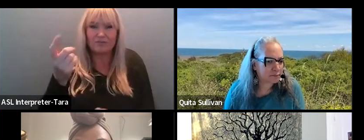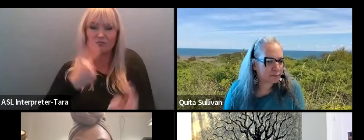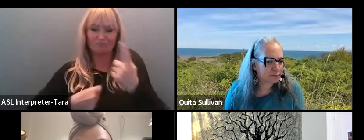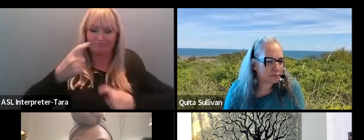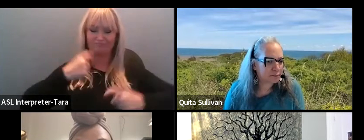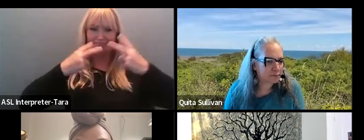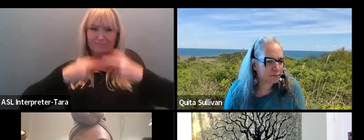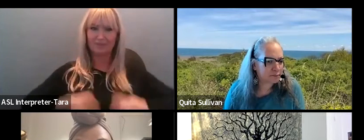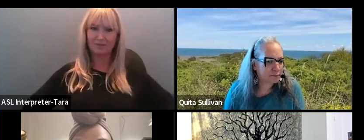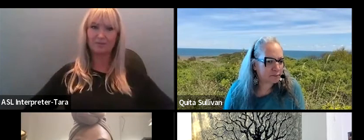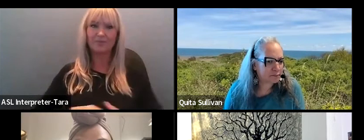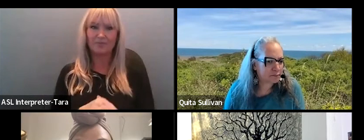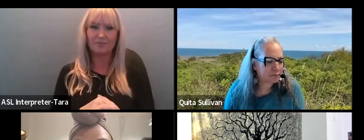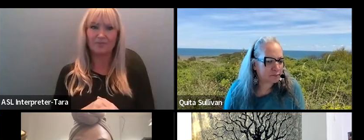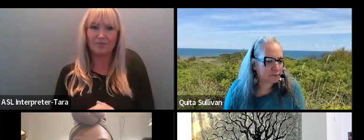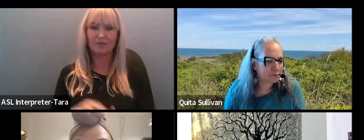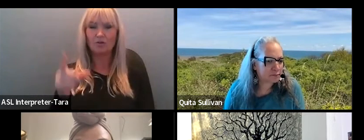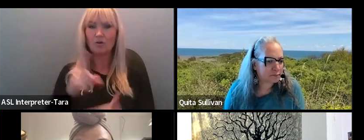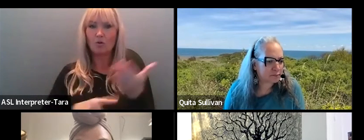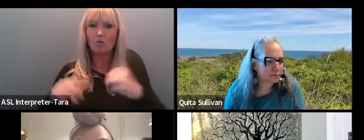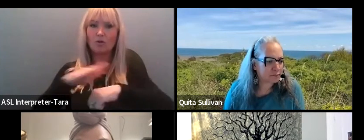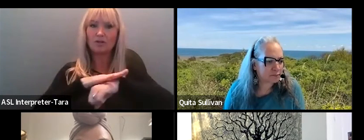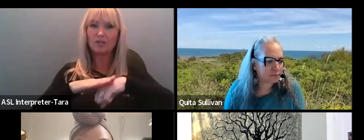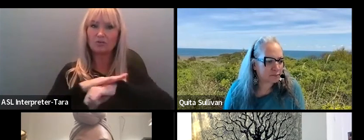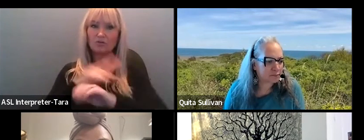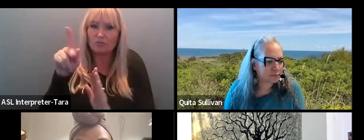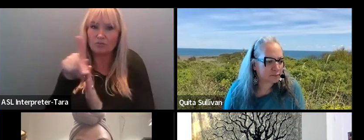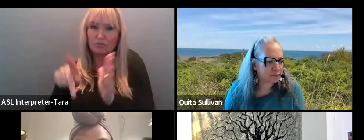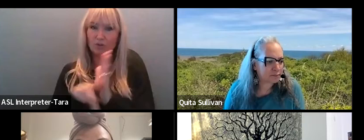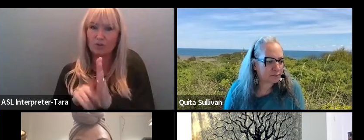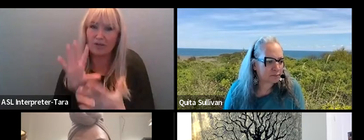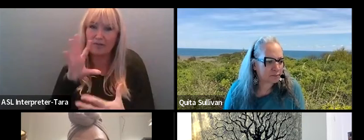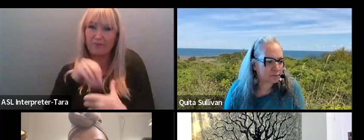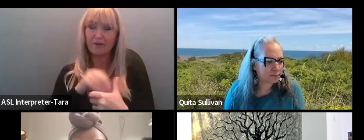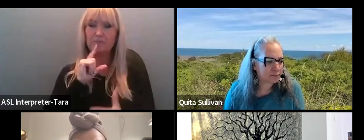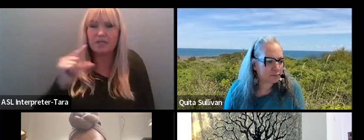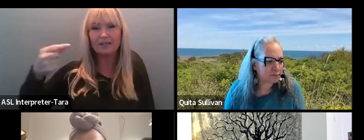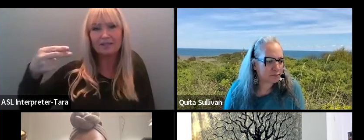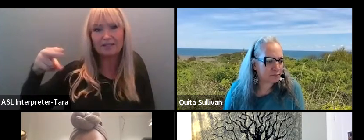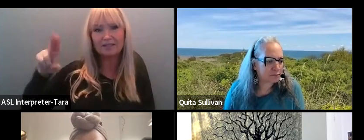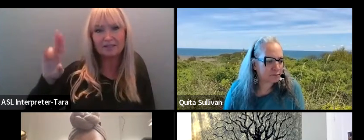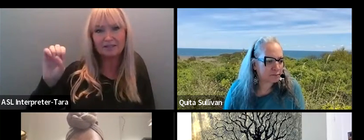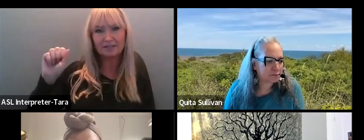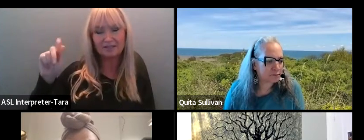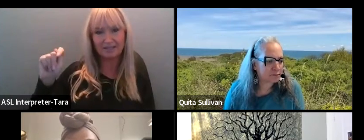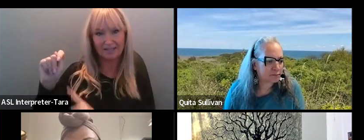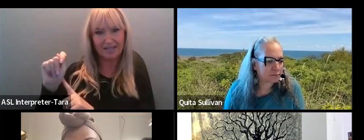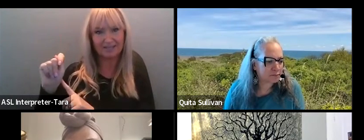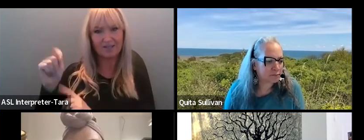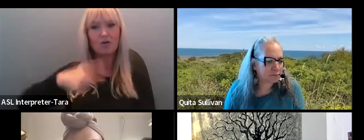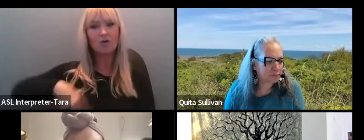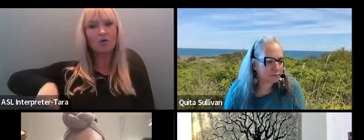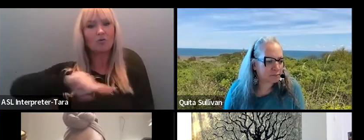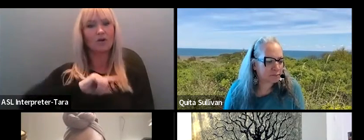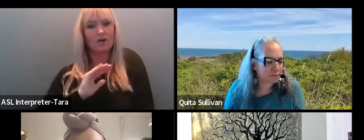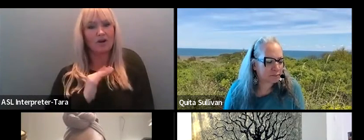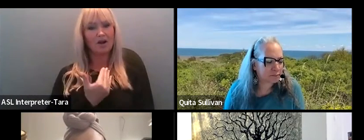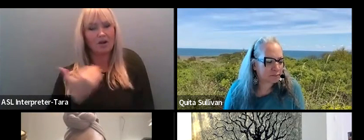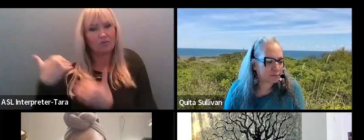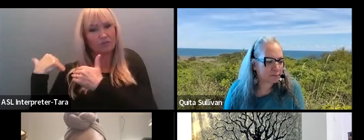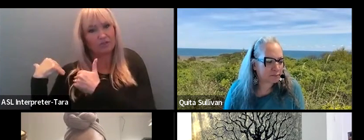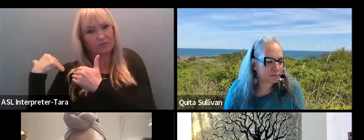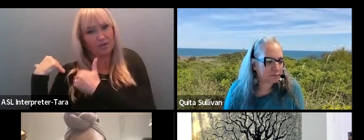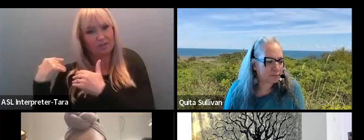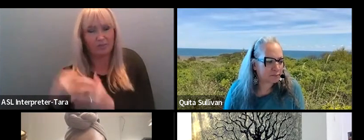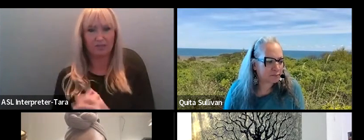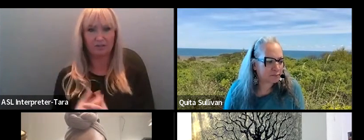questions. What are the Indigenous protocols involved in being a guest? What are our responsibilities? What responsibilities